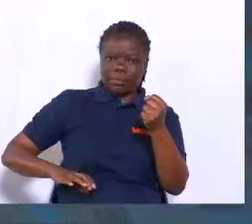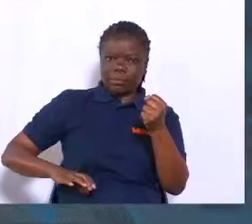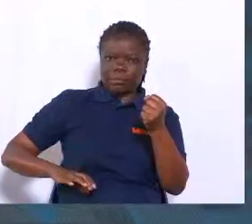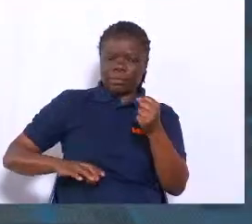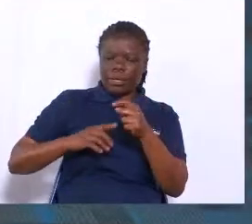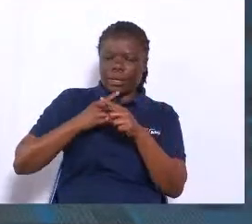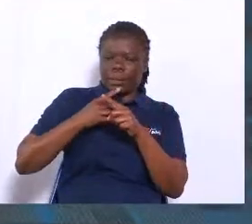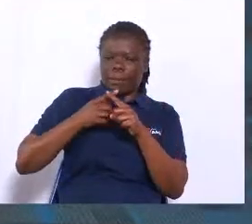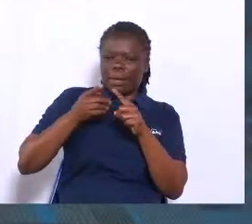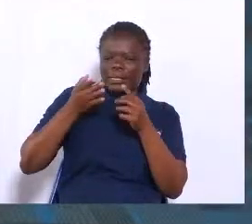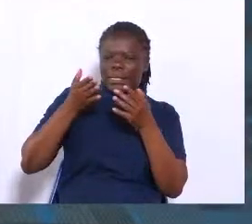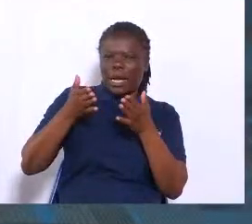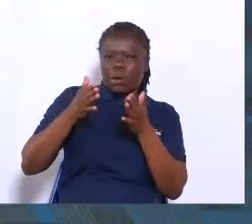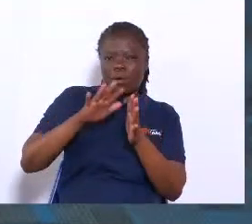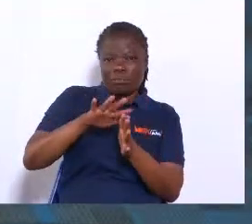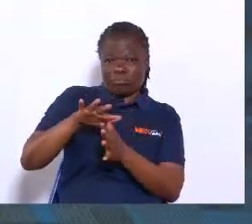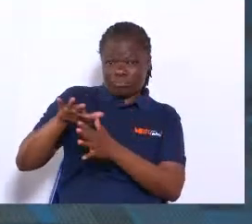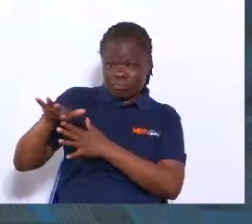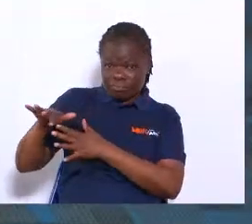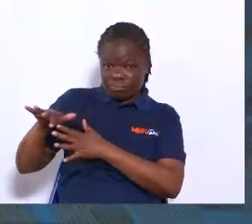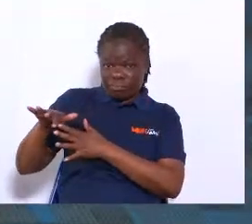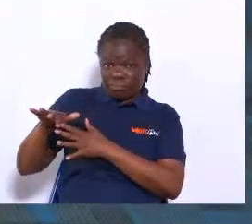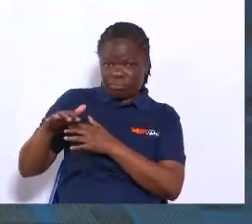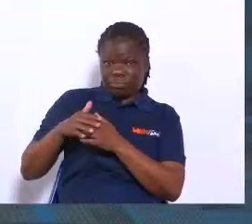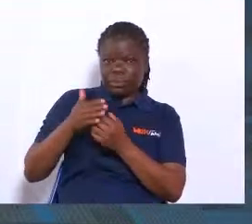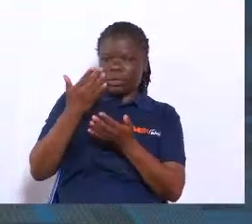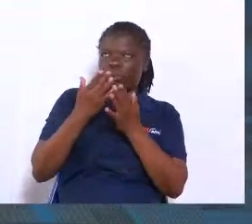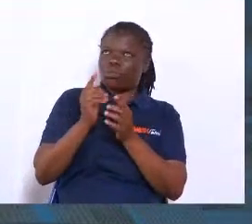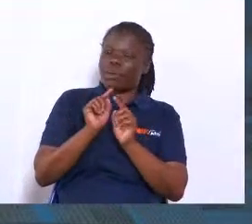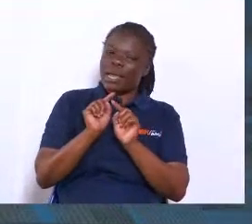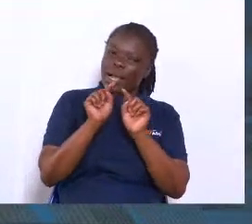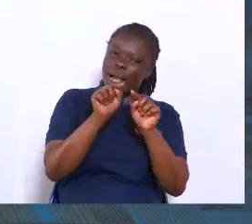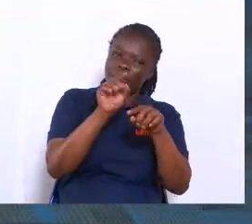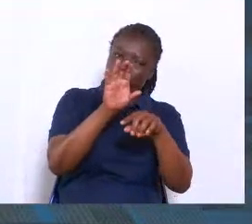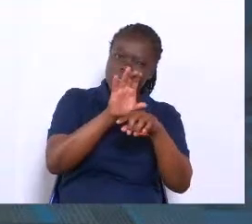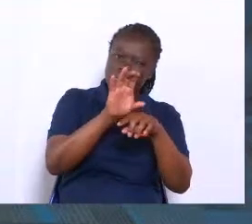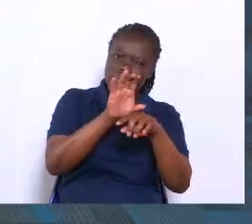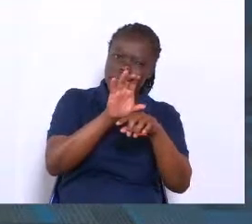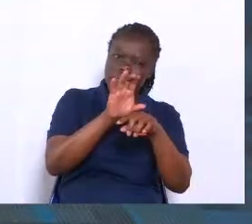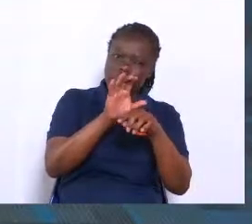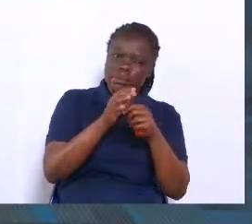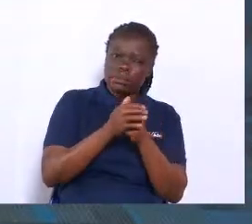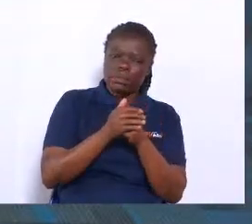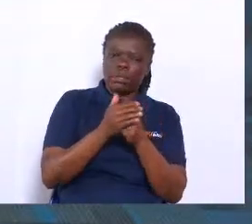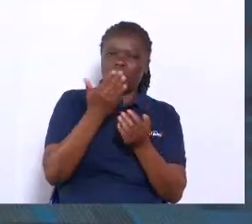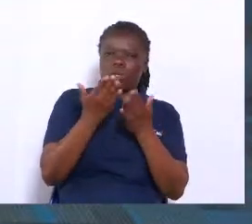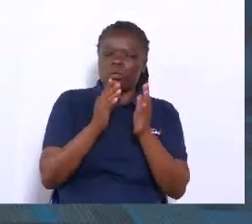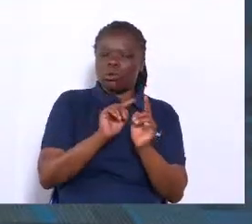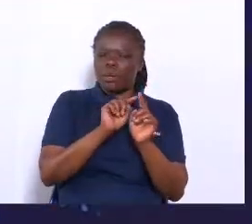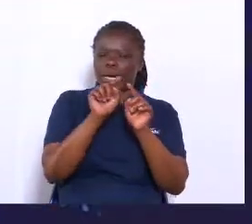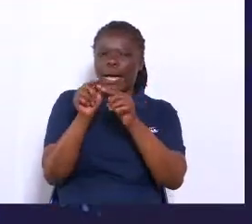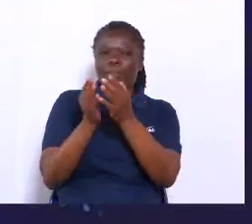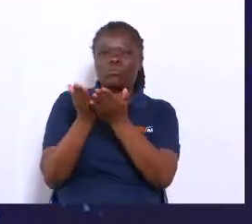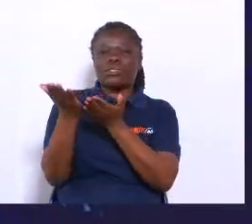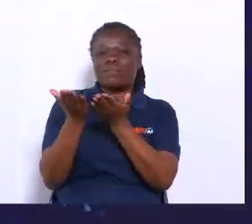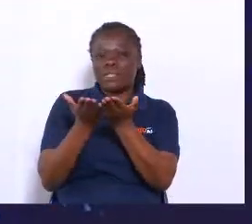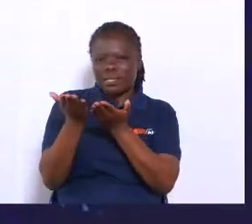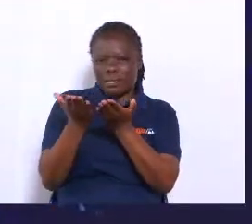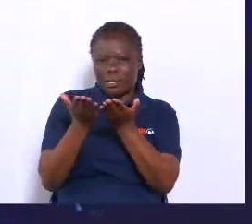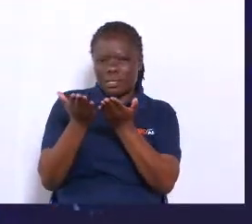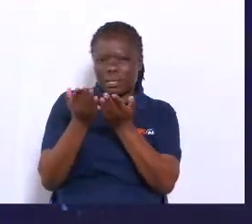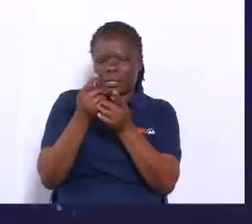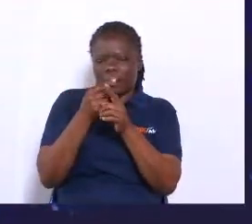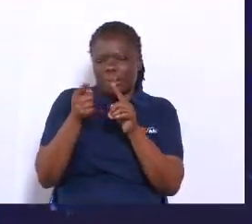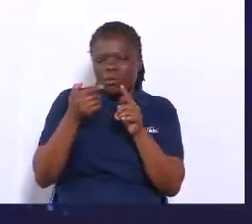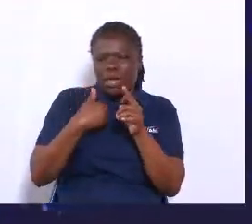but that's gone now. You may still come to church. You may still come to services, but